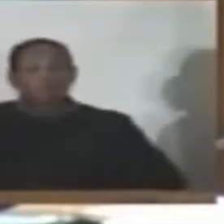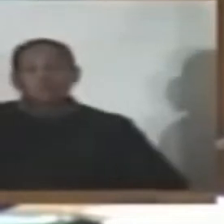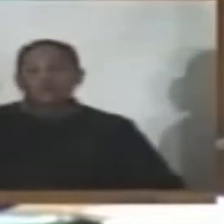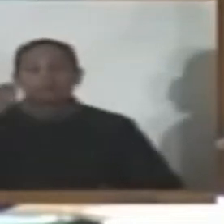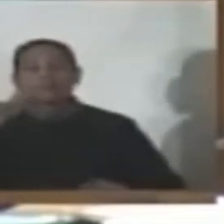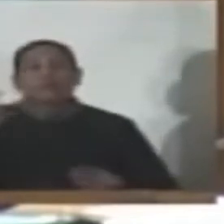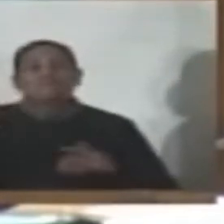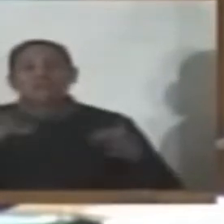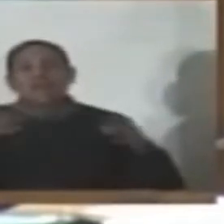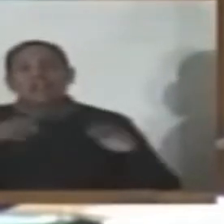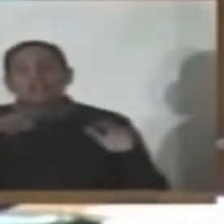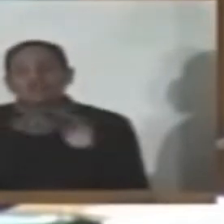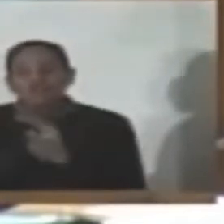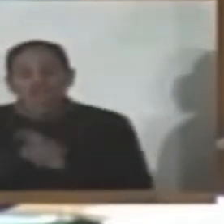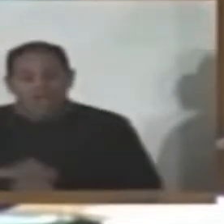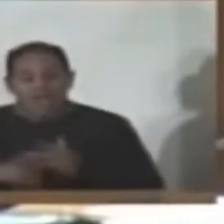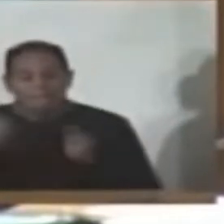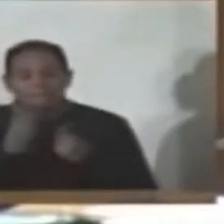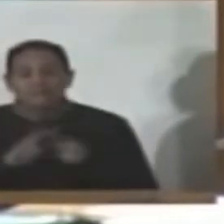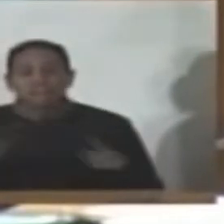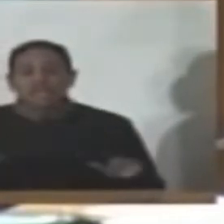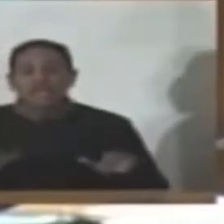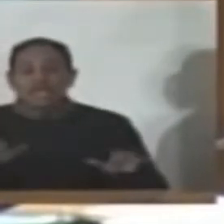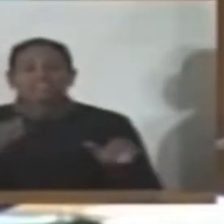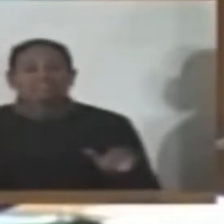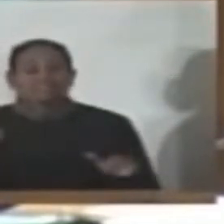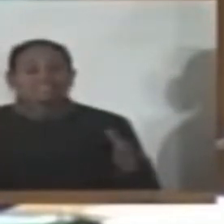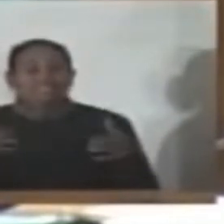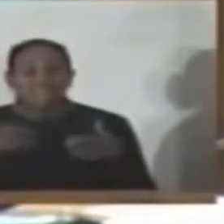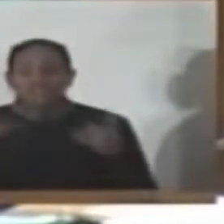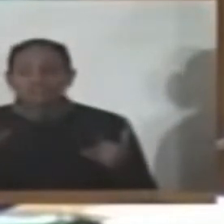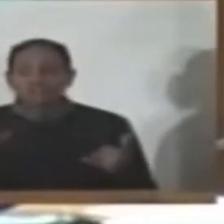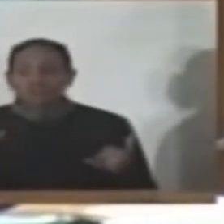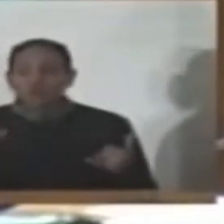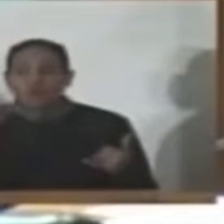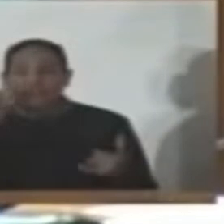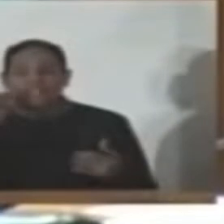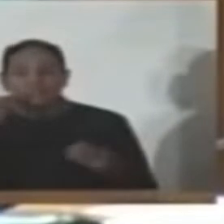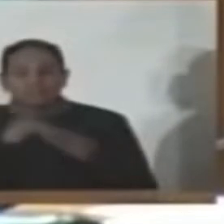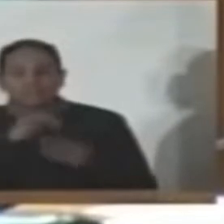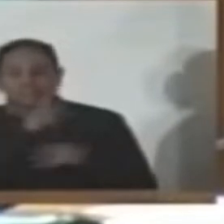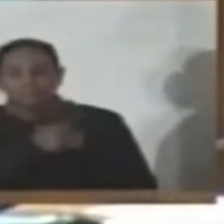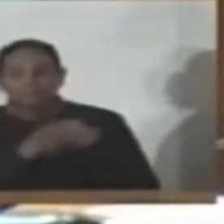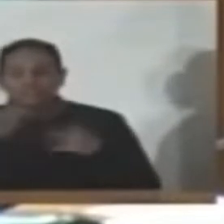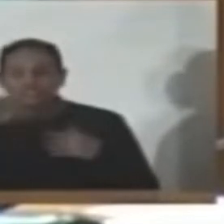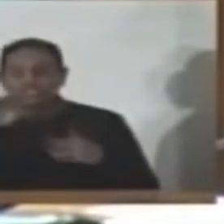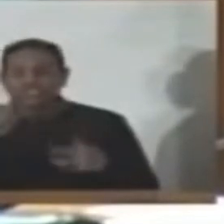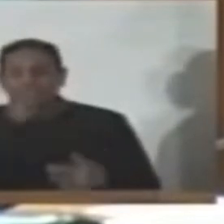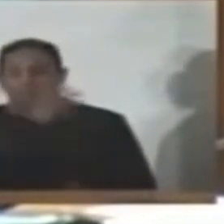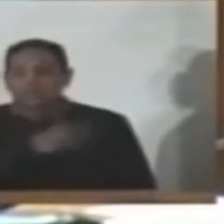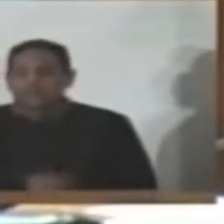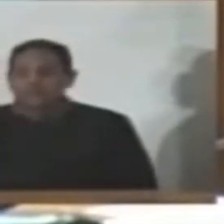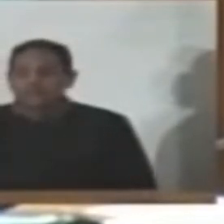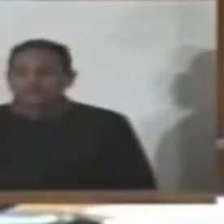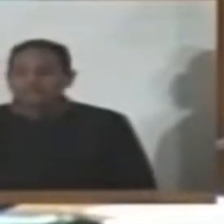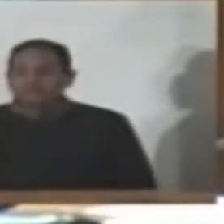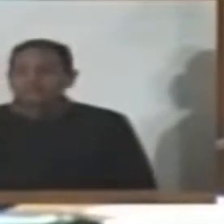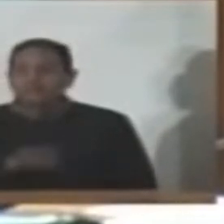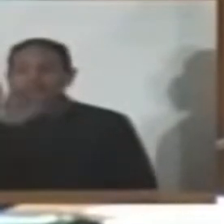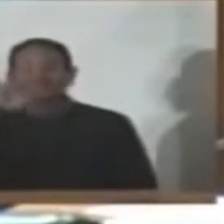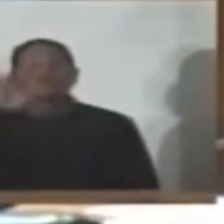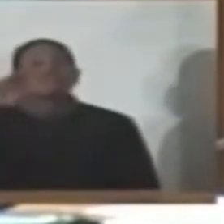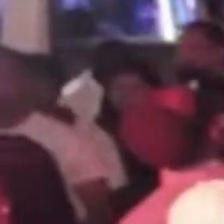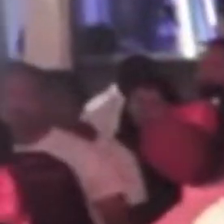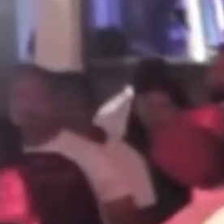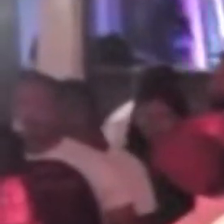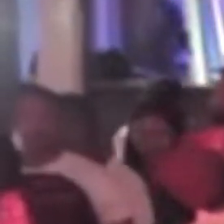National Security Minister Dr. Harish Chang is asserting that a zero-tolerance approach will be taken to breaches of the Noise Abatement